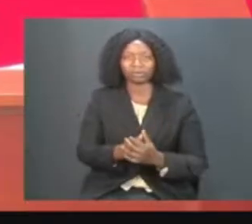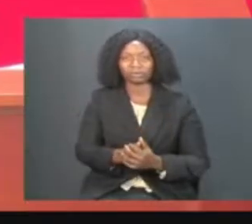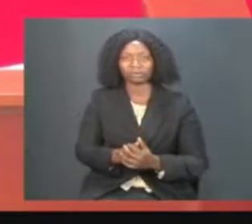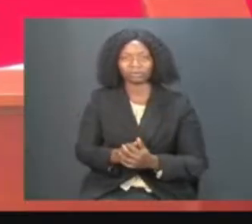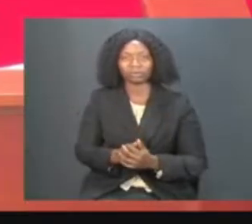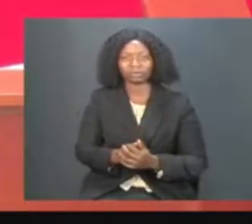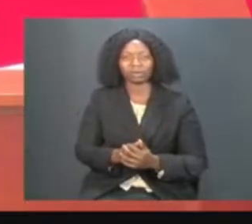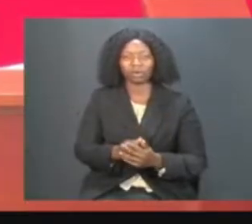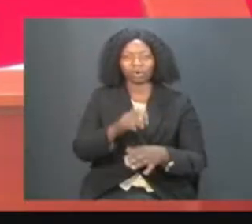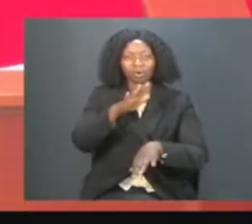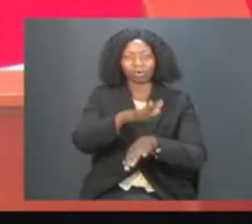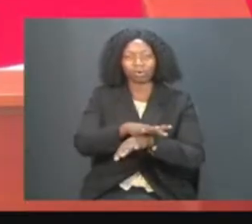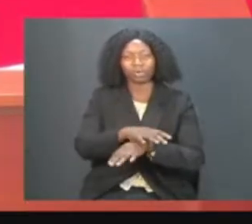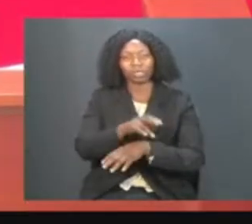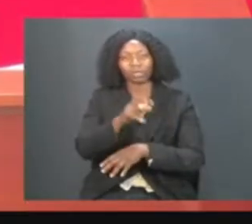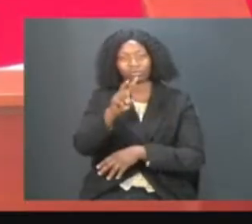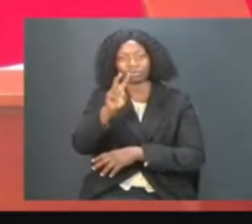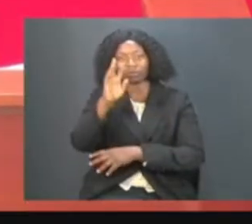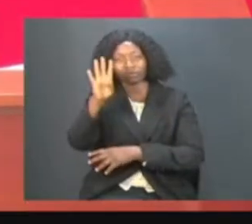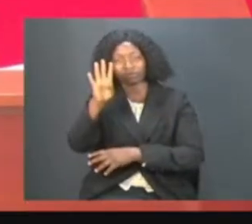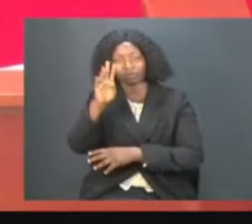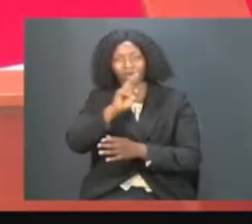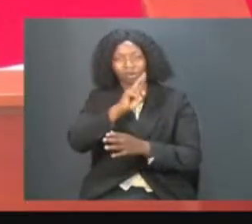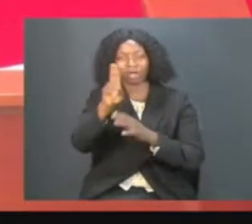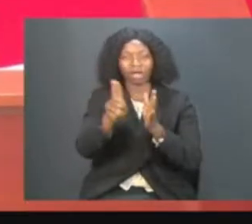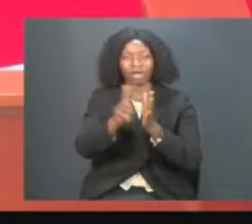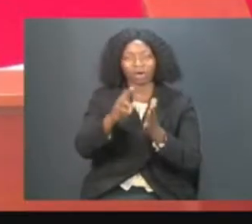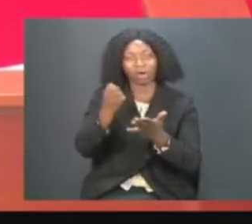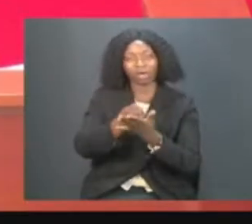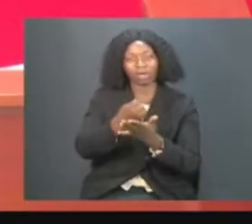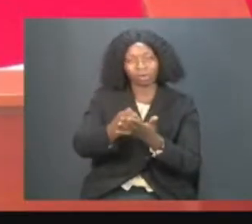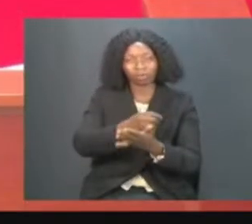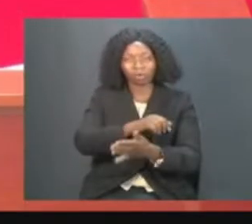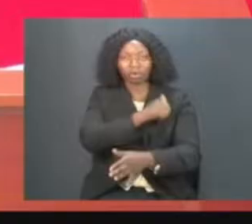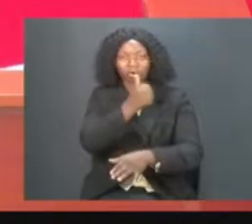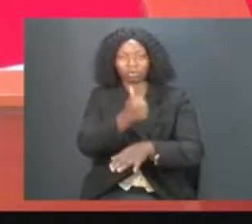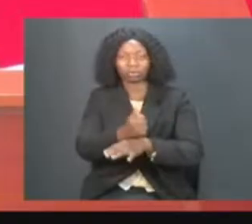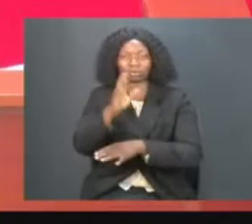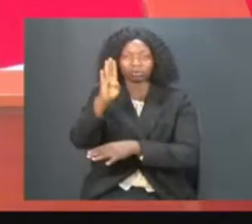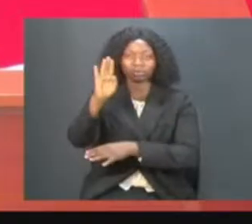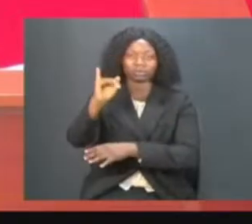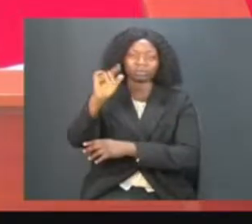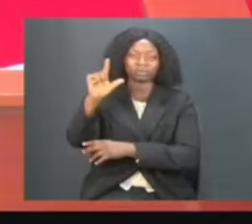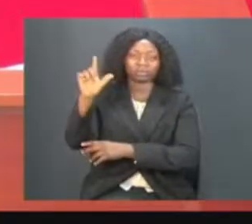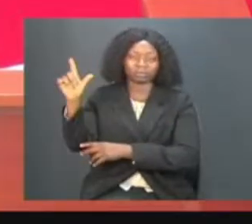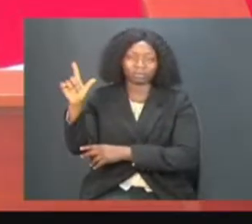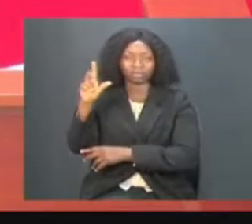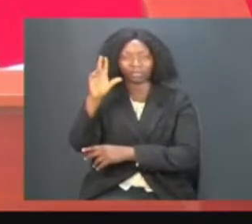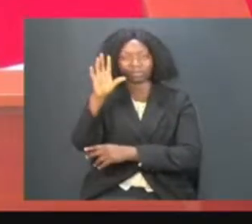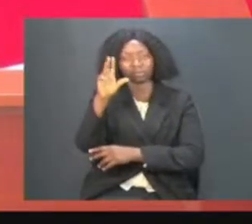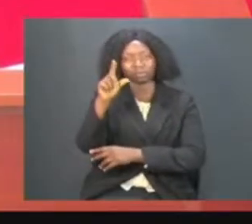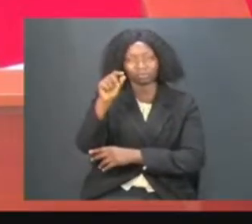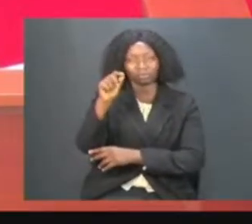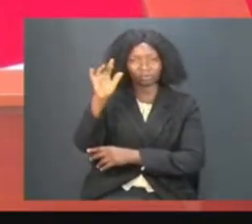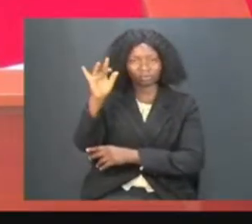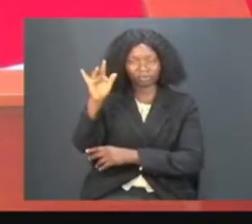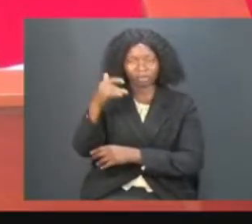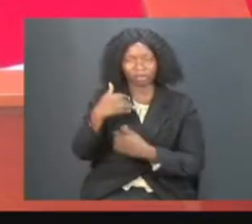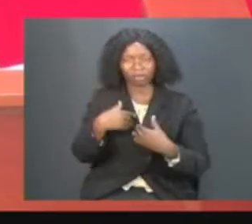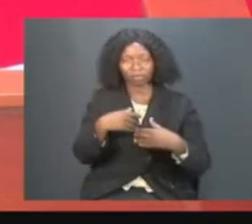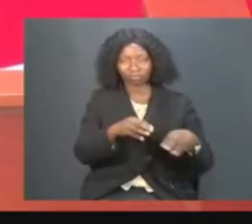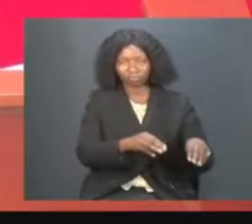the 24-Hour Economy Authority Bill 2025 has been ably moved by the Attorney